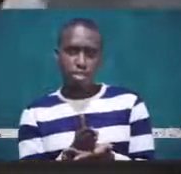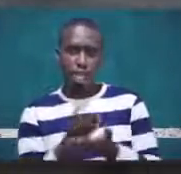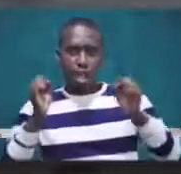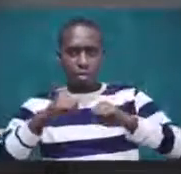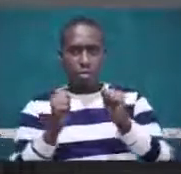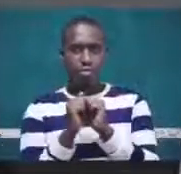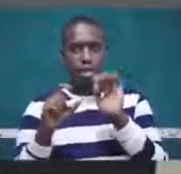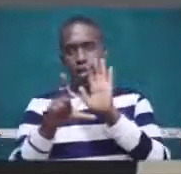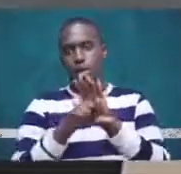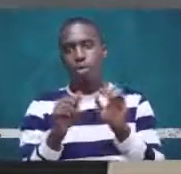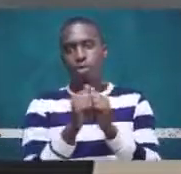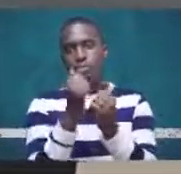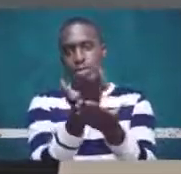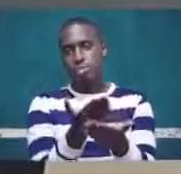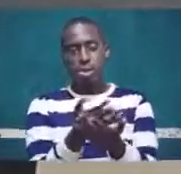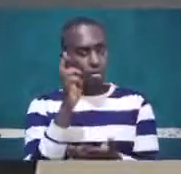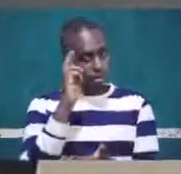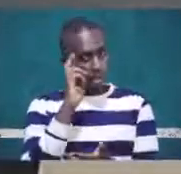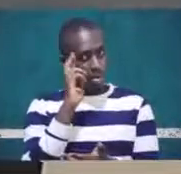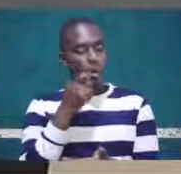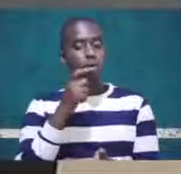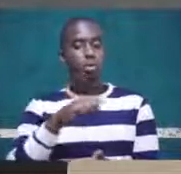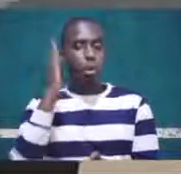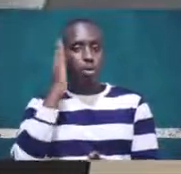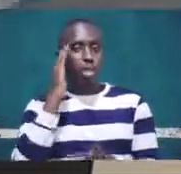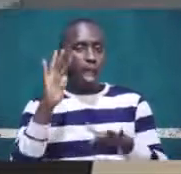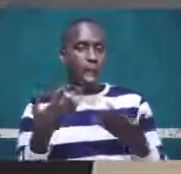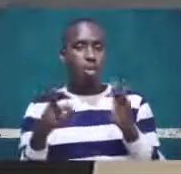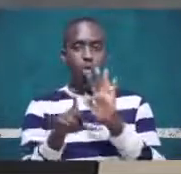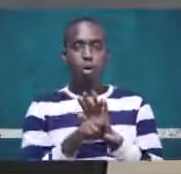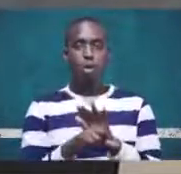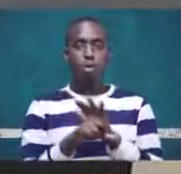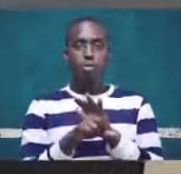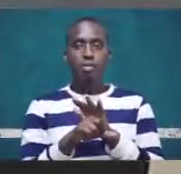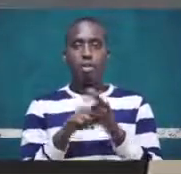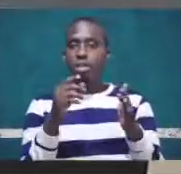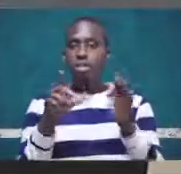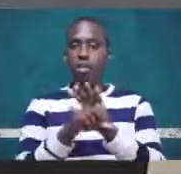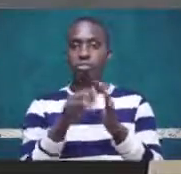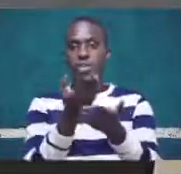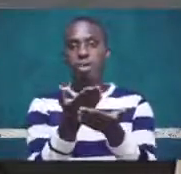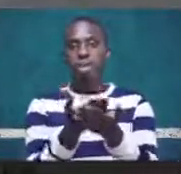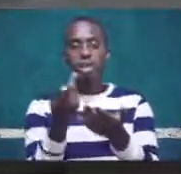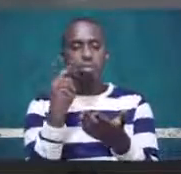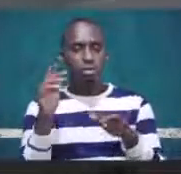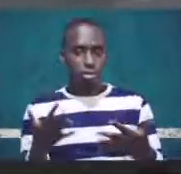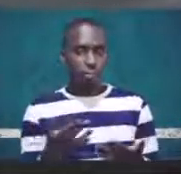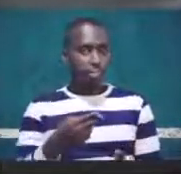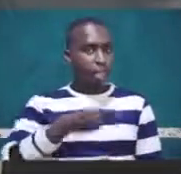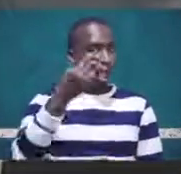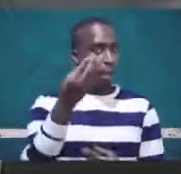agreeing with the law of demand. Because remember, you must know how the law of demand states. At a higher